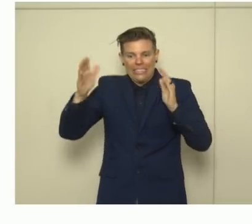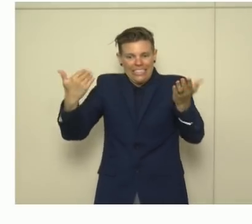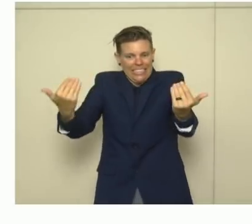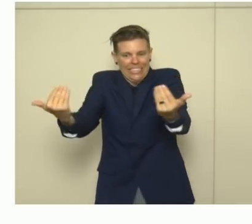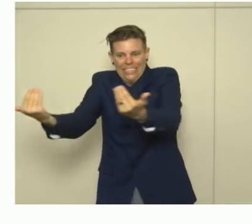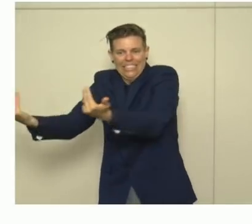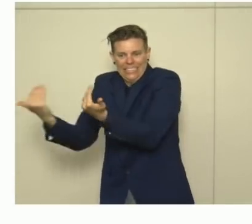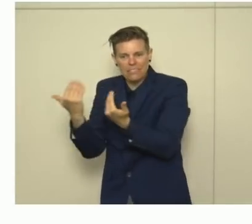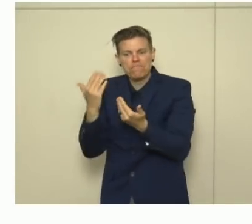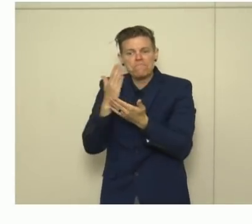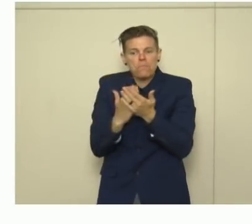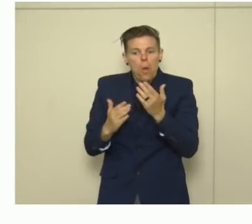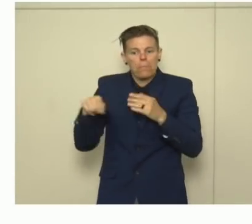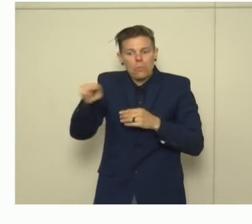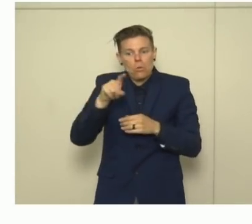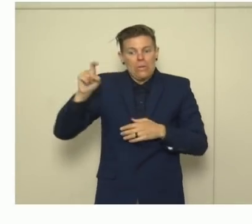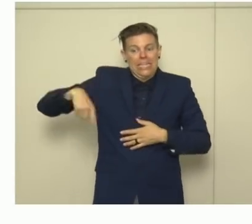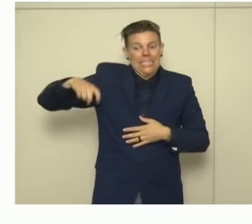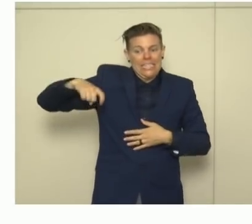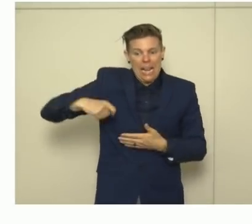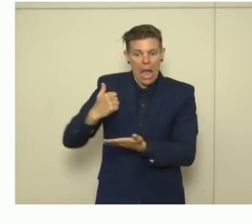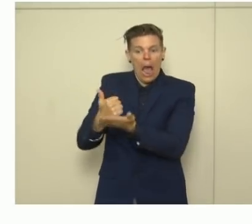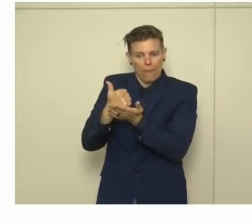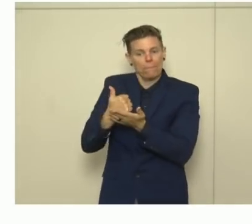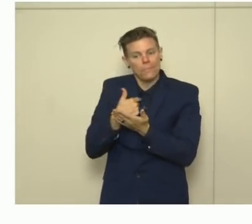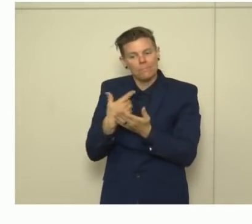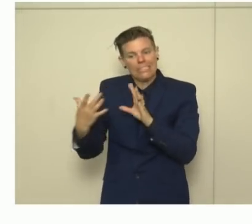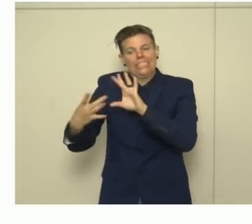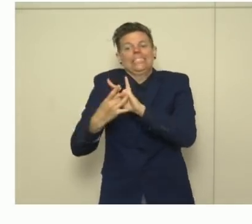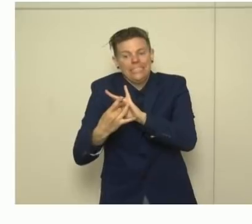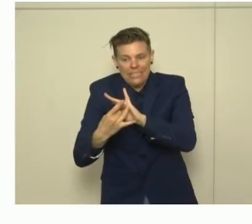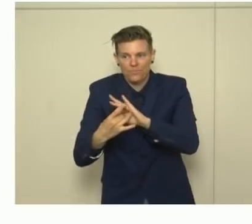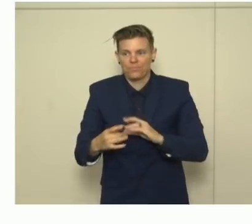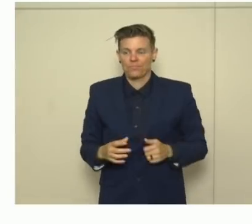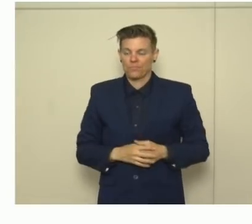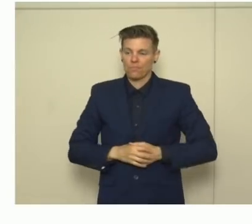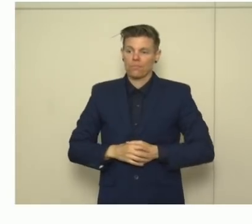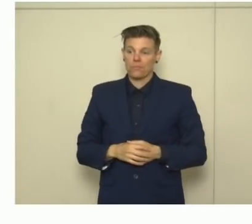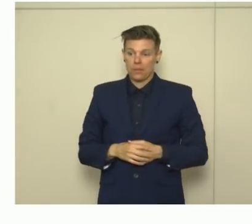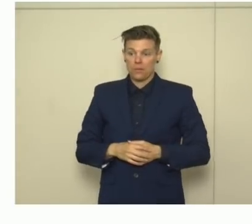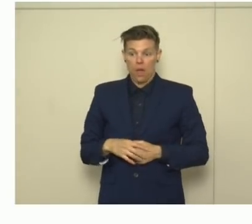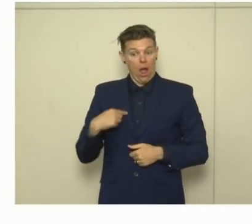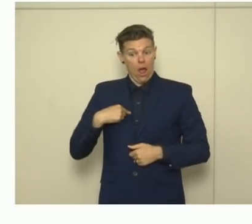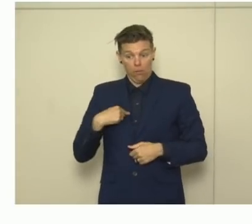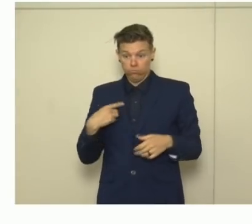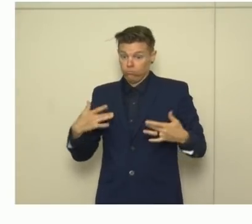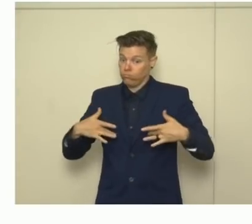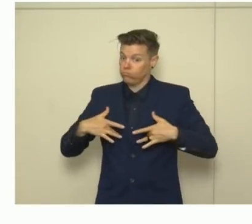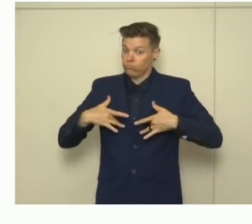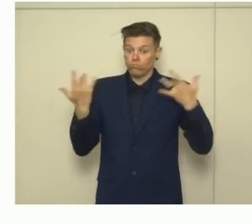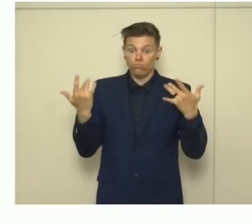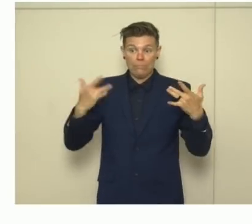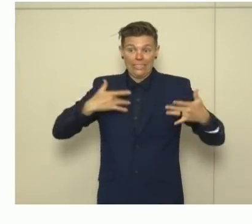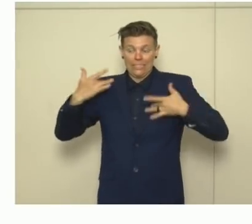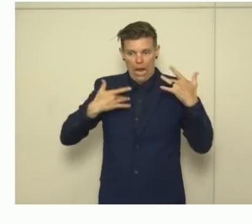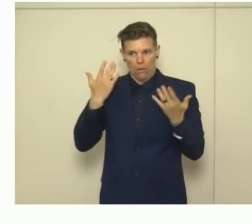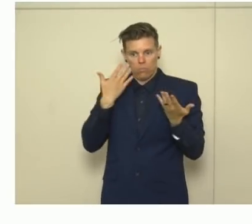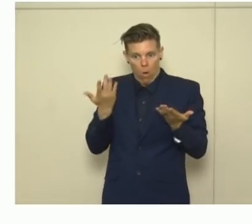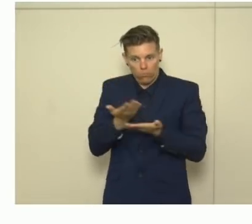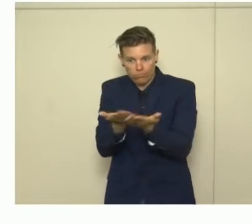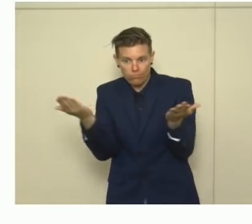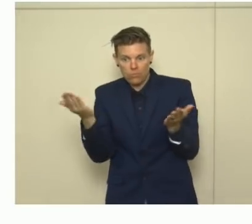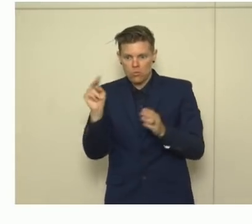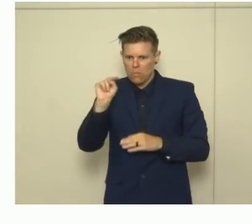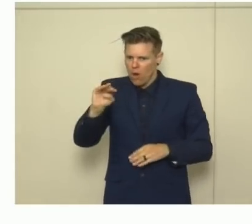we also know that we're excited that the efforts of New Mexicans and all of the hard work that has gone and the sacrifice that has gone into containing